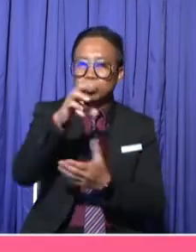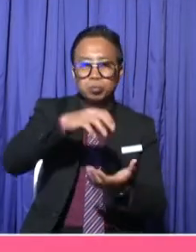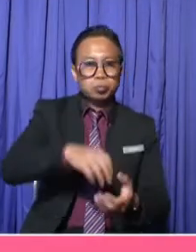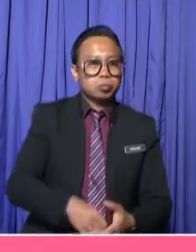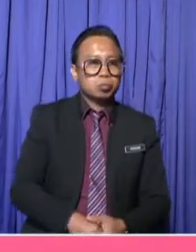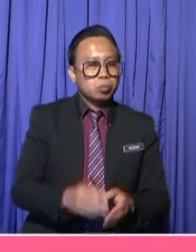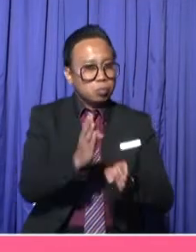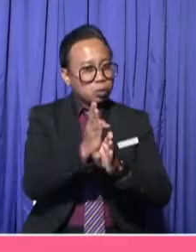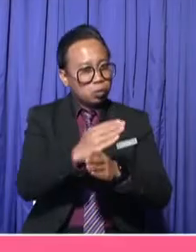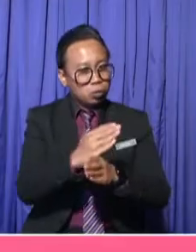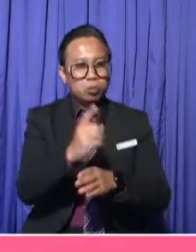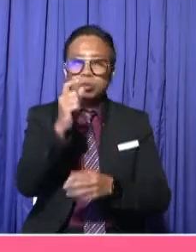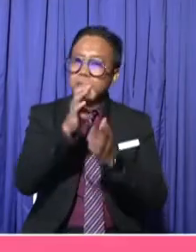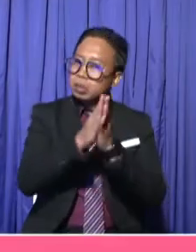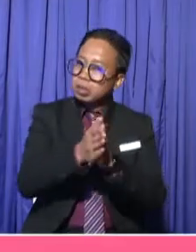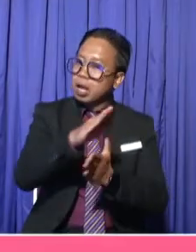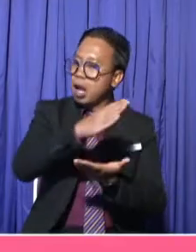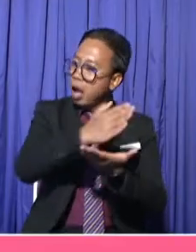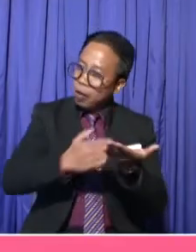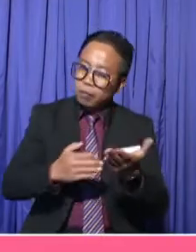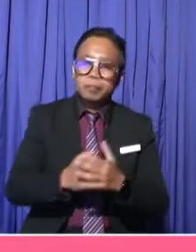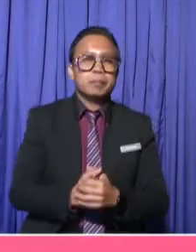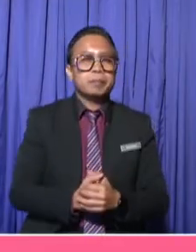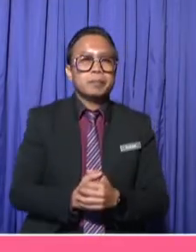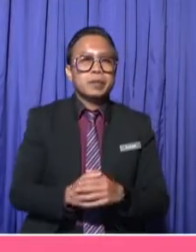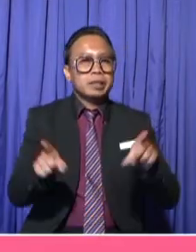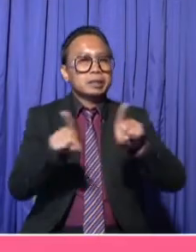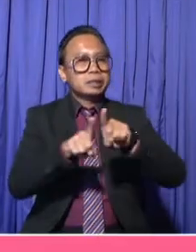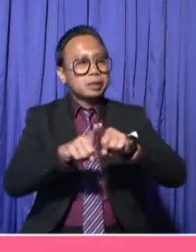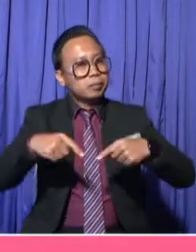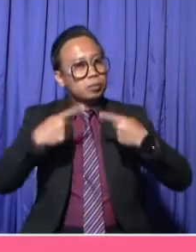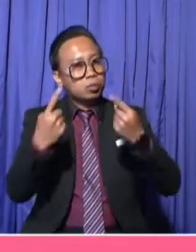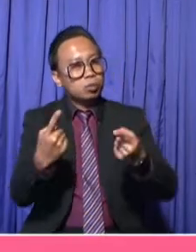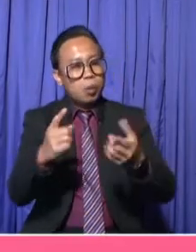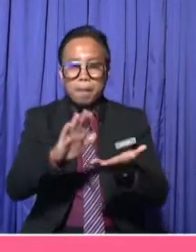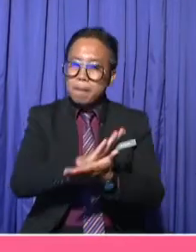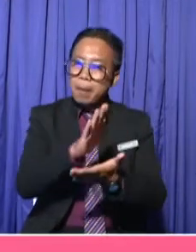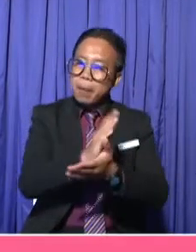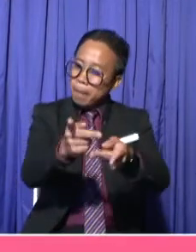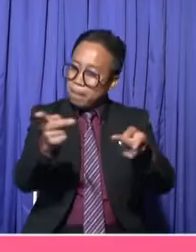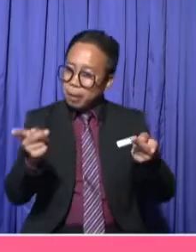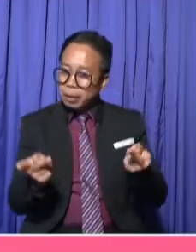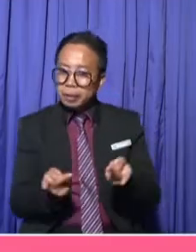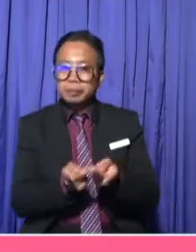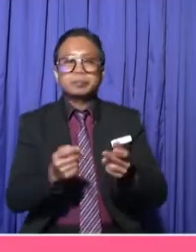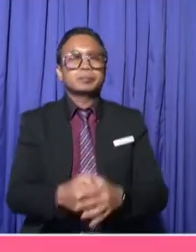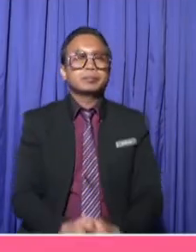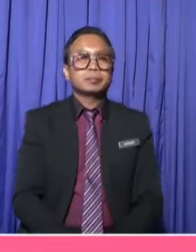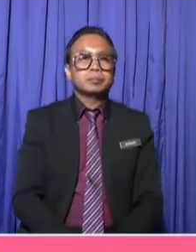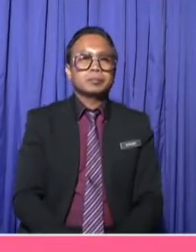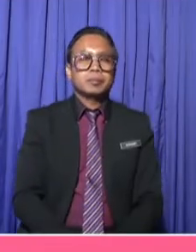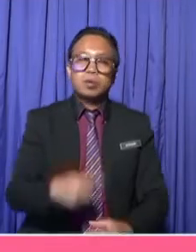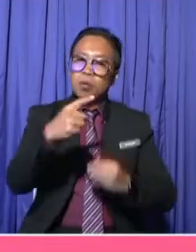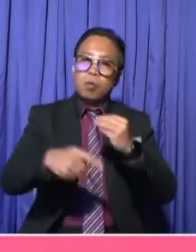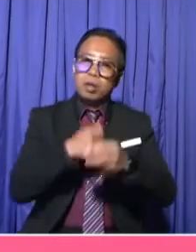to become half. The same goes to the paper plate. When